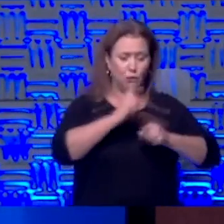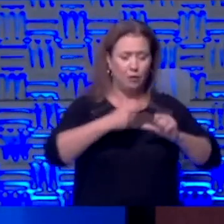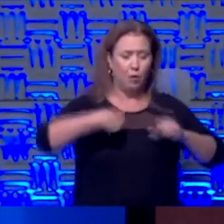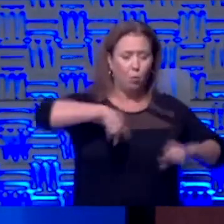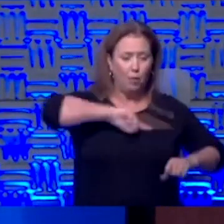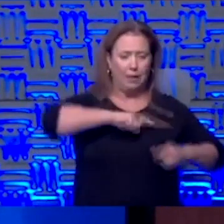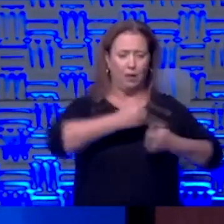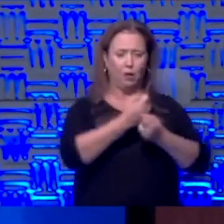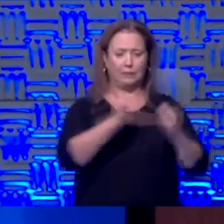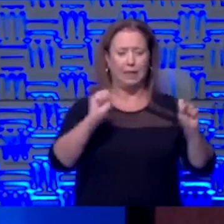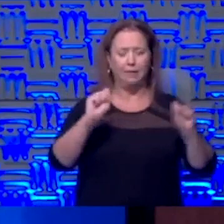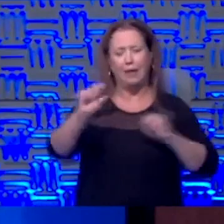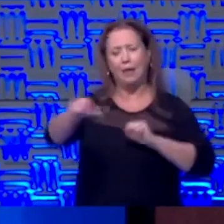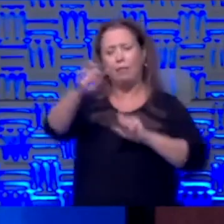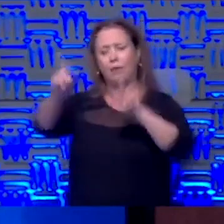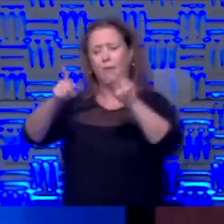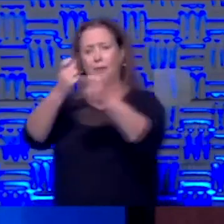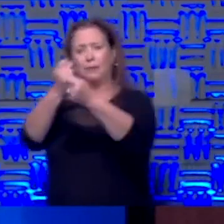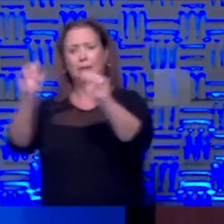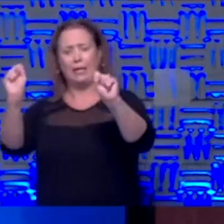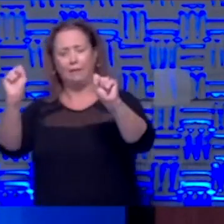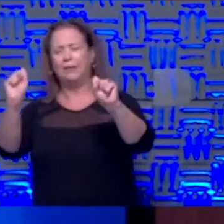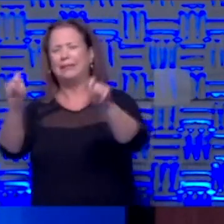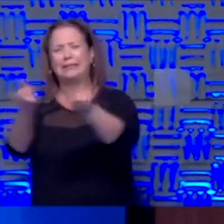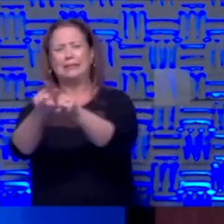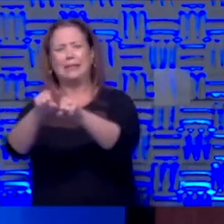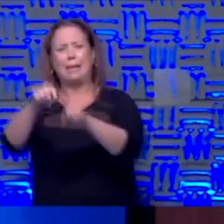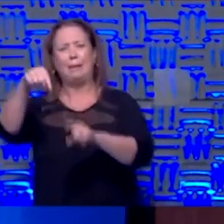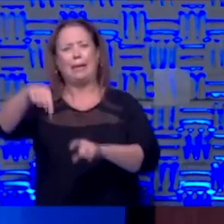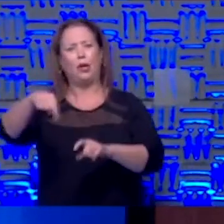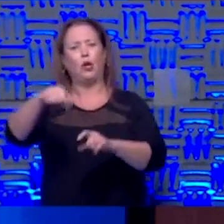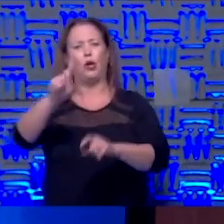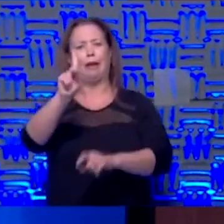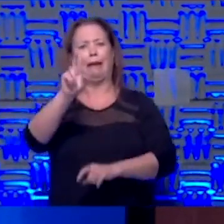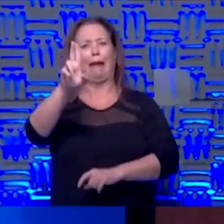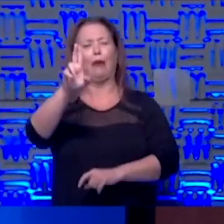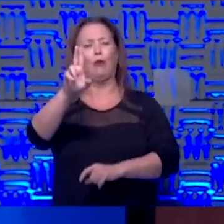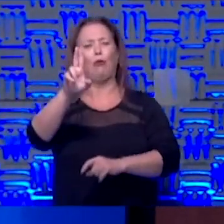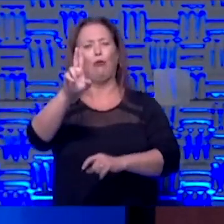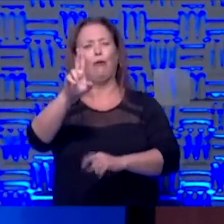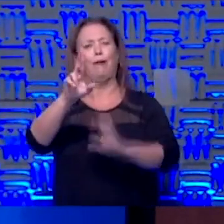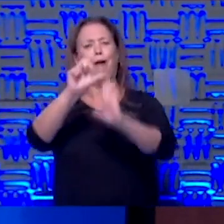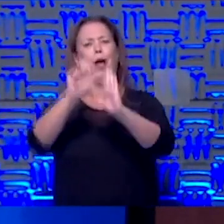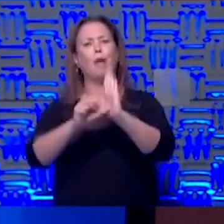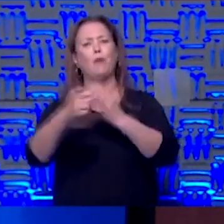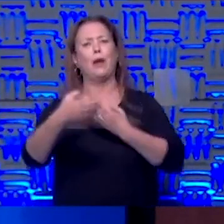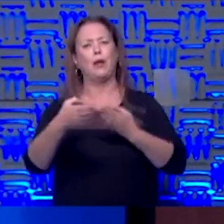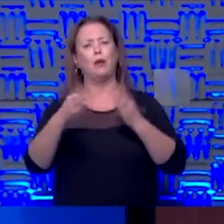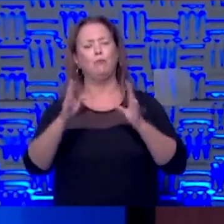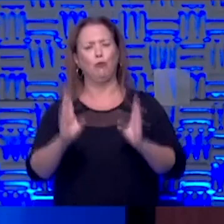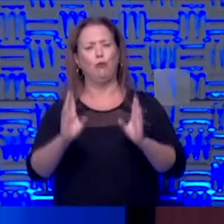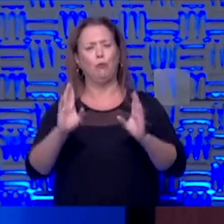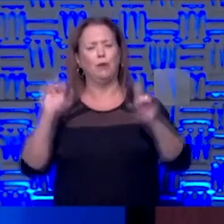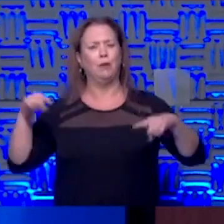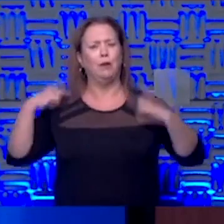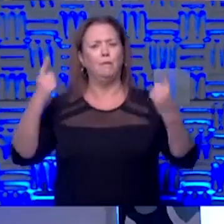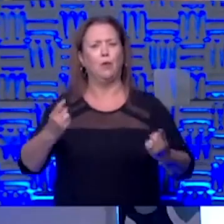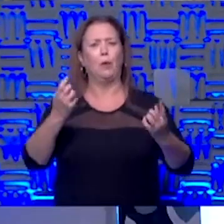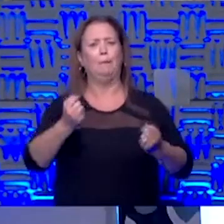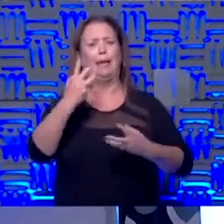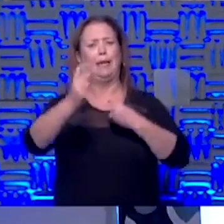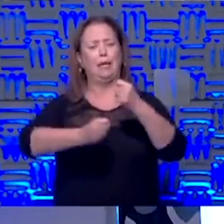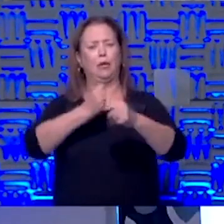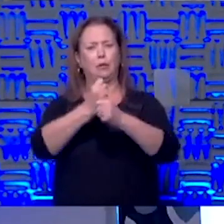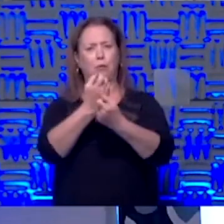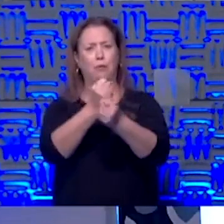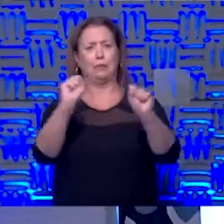safe, just like it's been keeping staff and especially patients safe in the operating room for many generations. And it may be the way